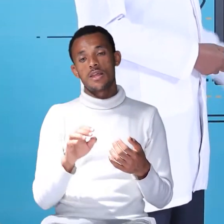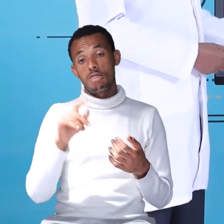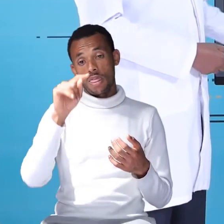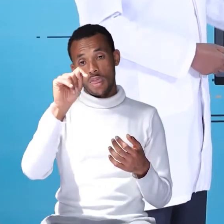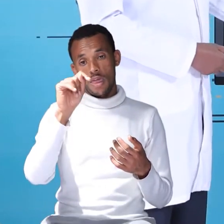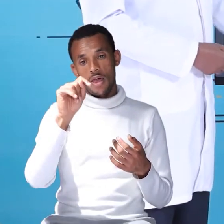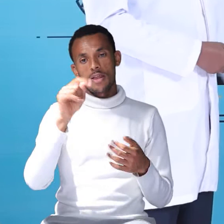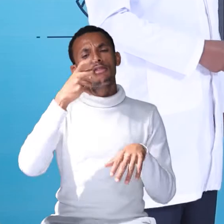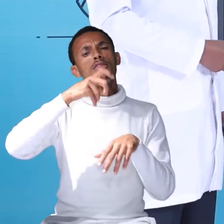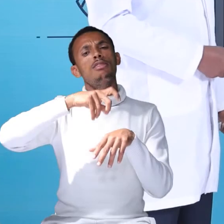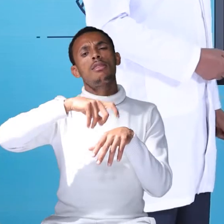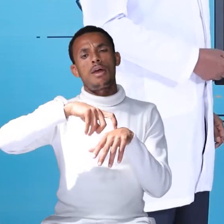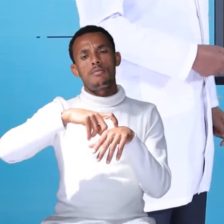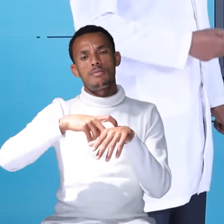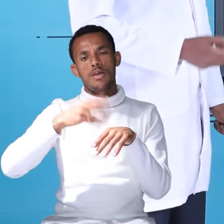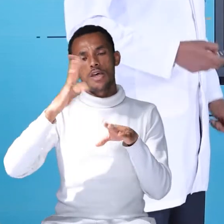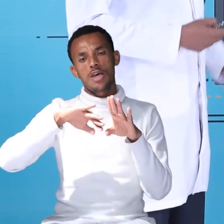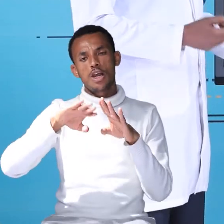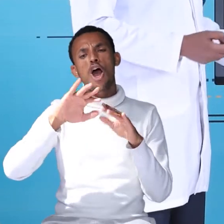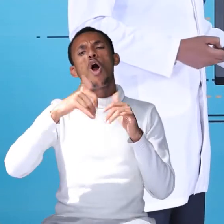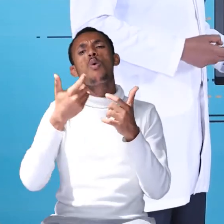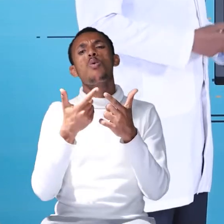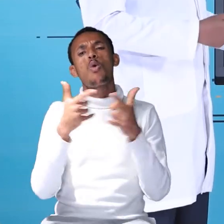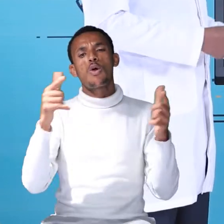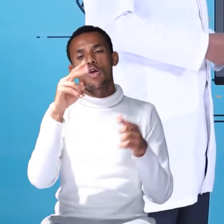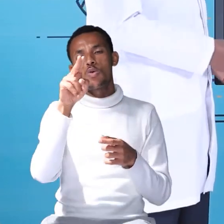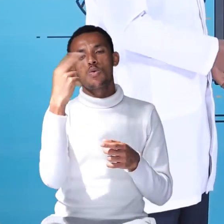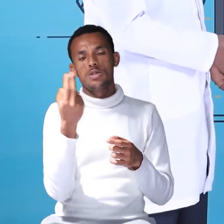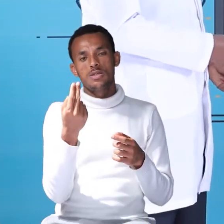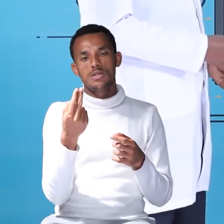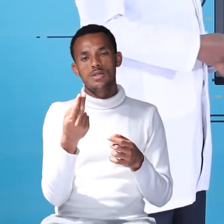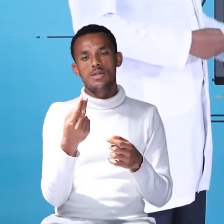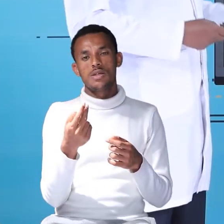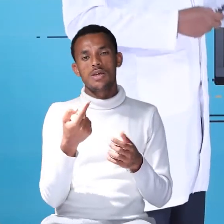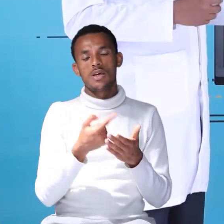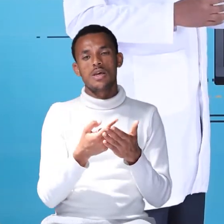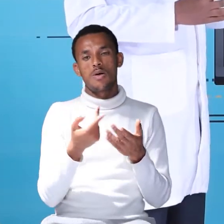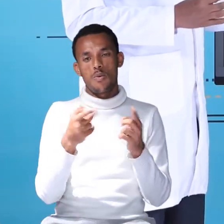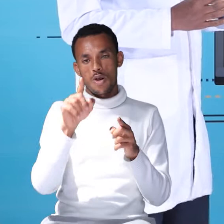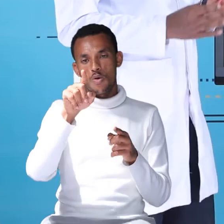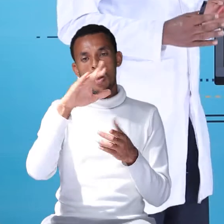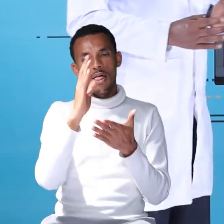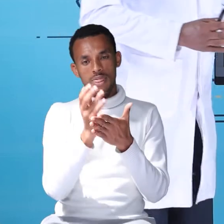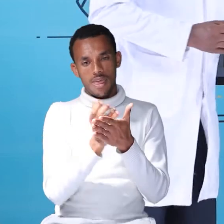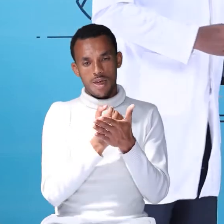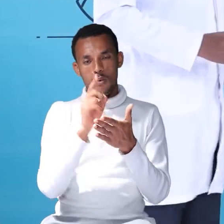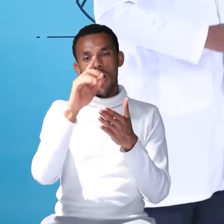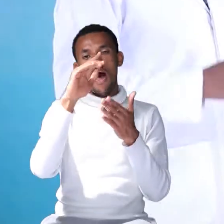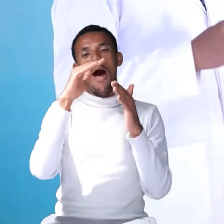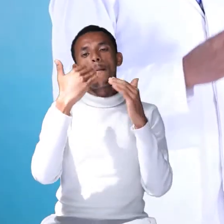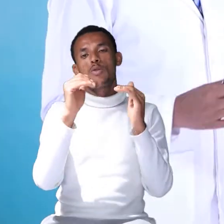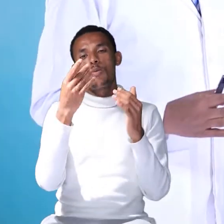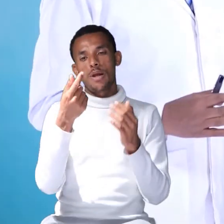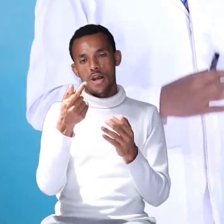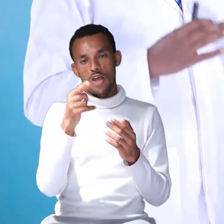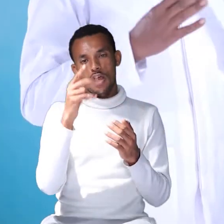T, the time in year, it will be for how long you are using it. So here what it says, when you are taking a certain amount over,